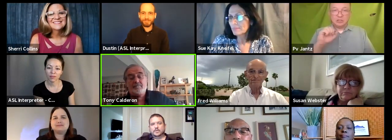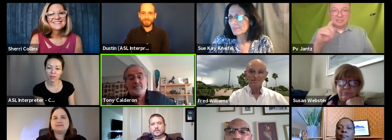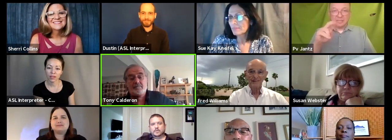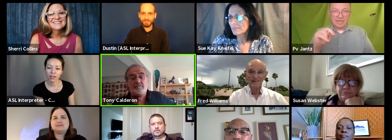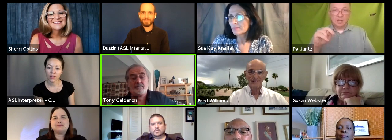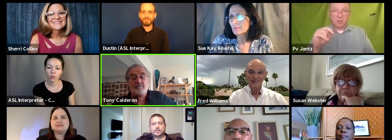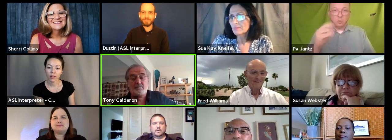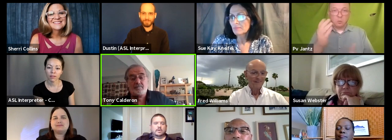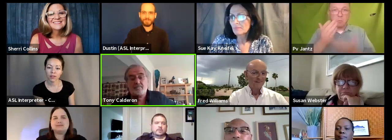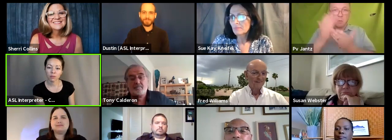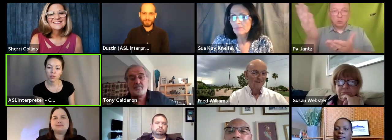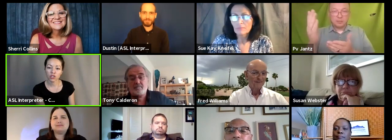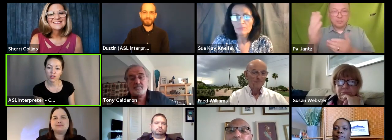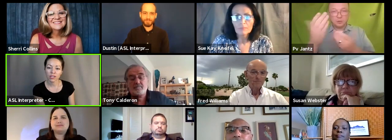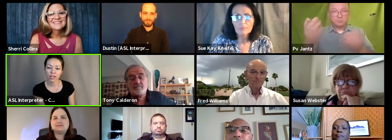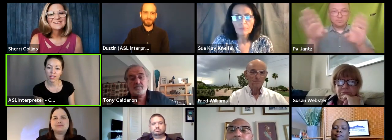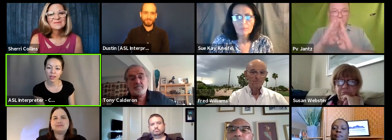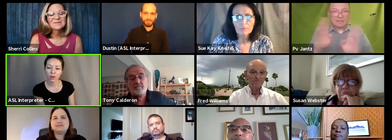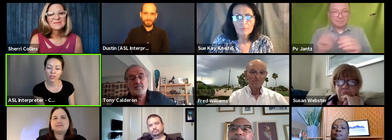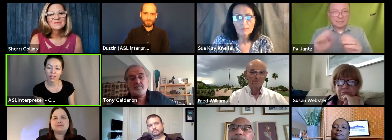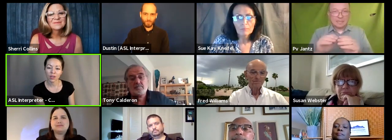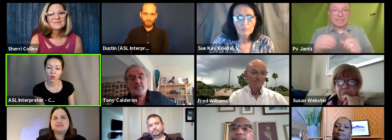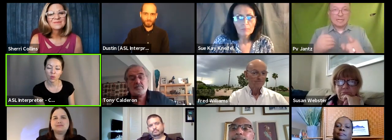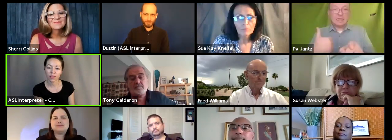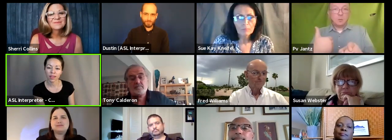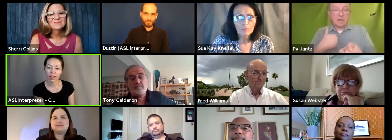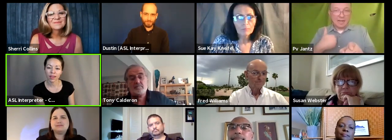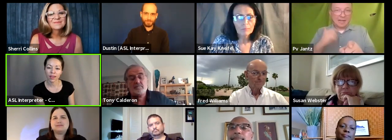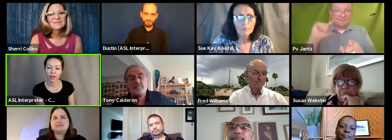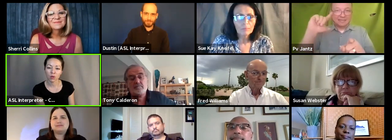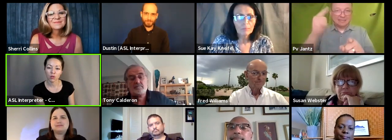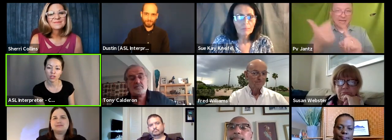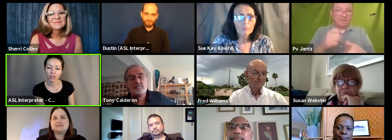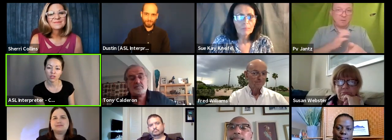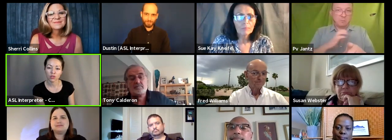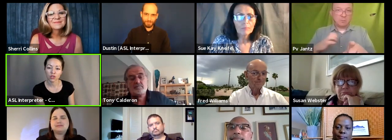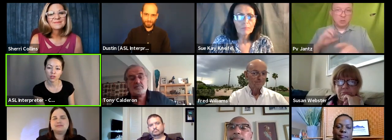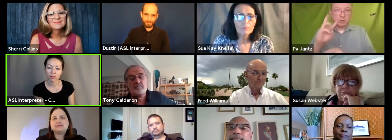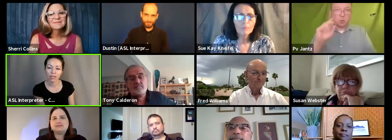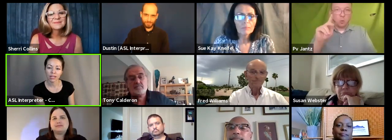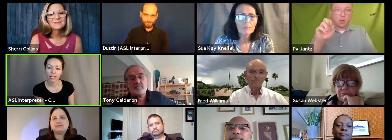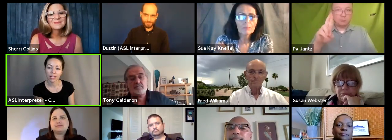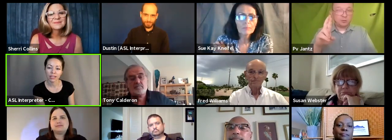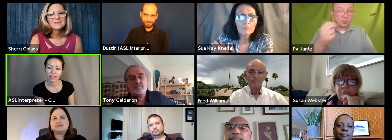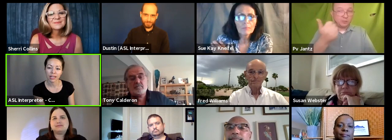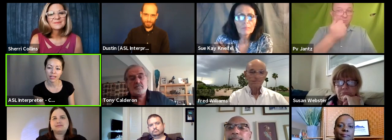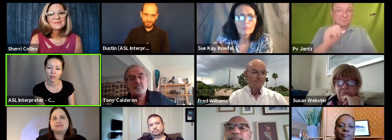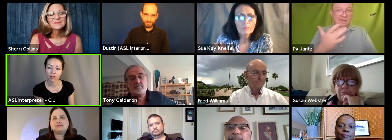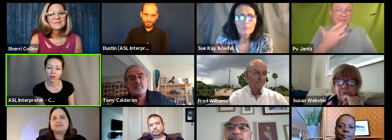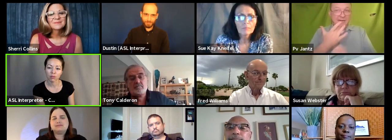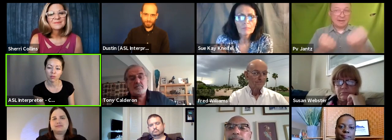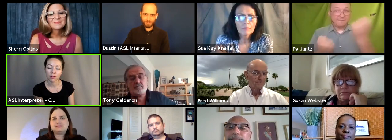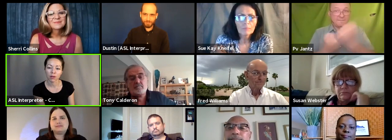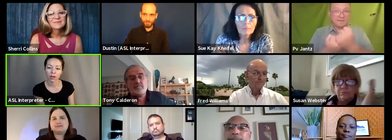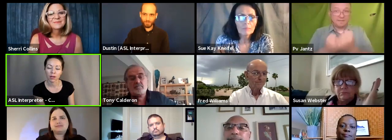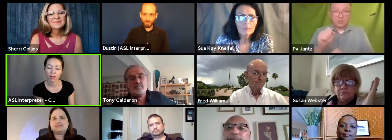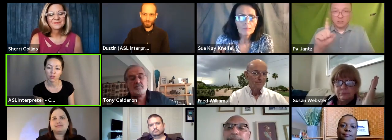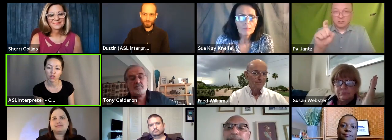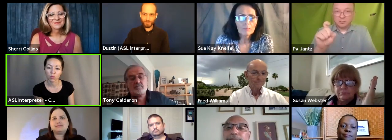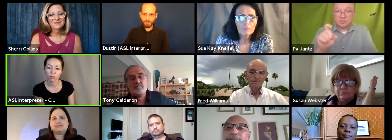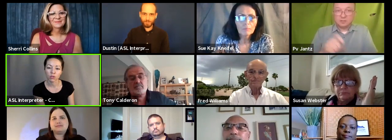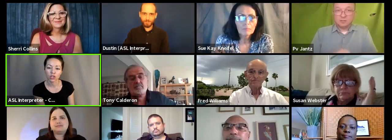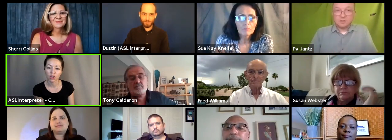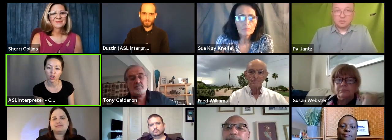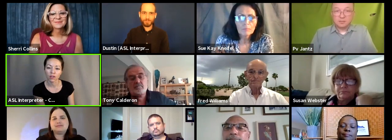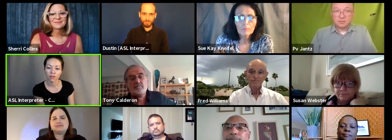Okay. We have Commissioner Cienko with a motion to adjourn the meeting and a second from